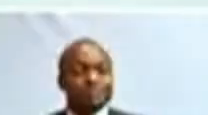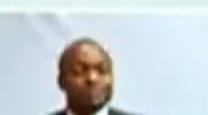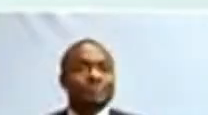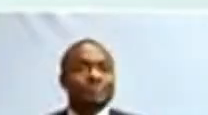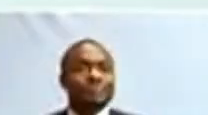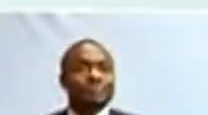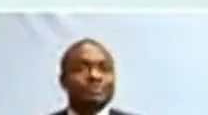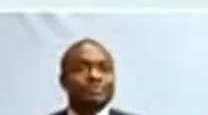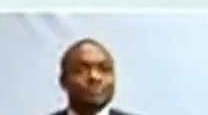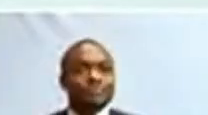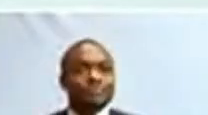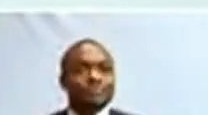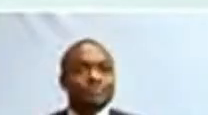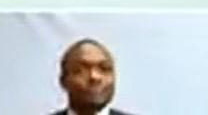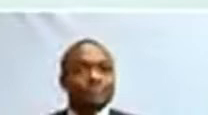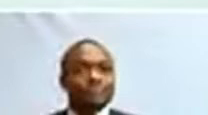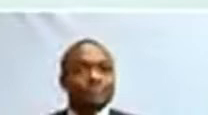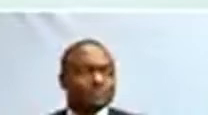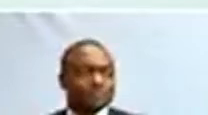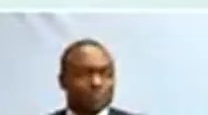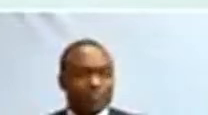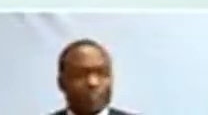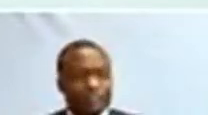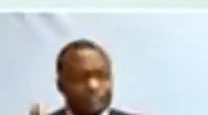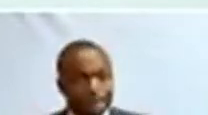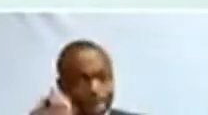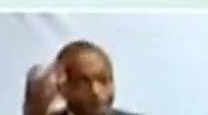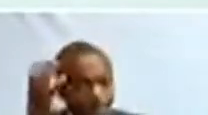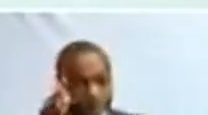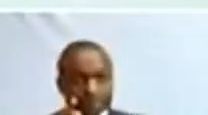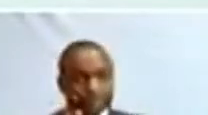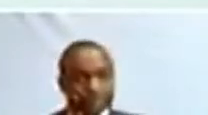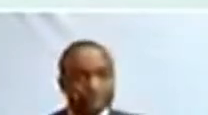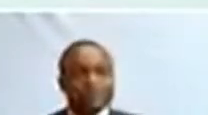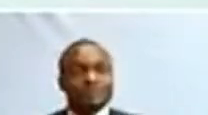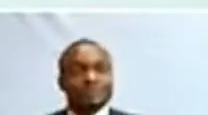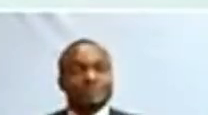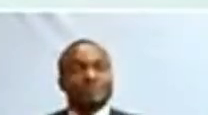Yes. So, Council Secretary,